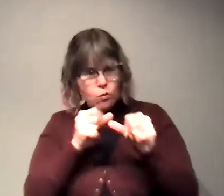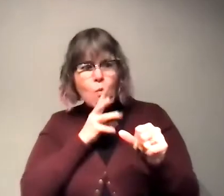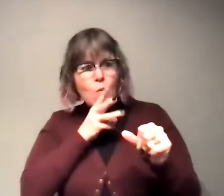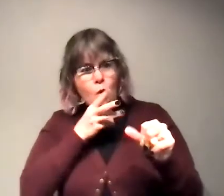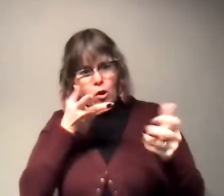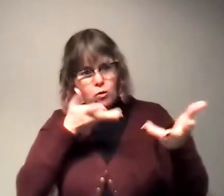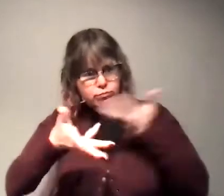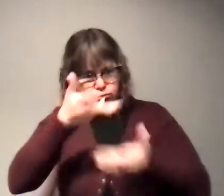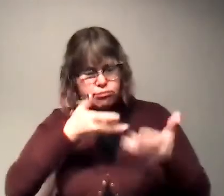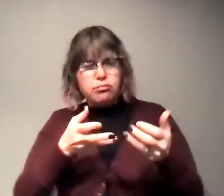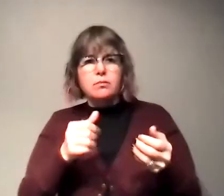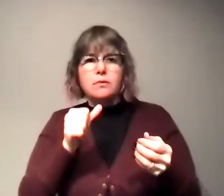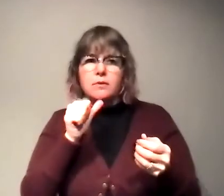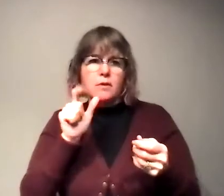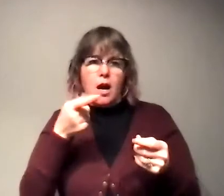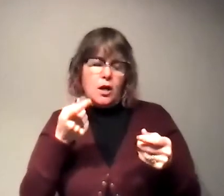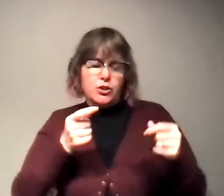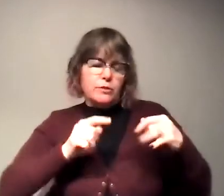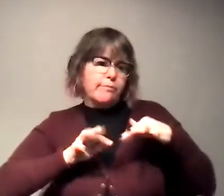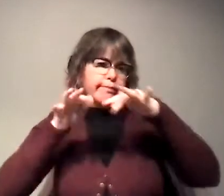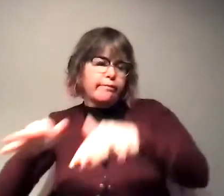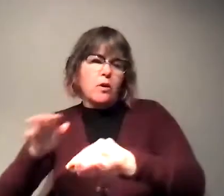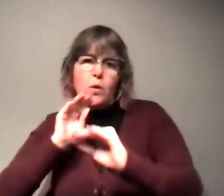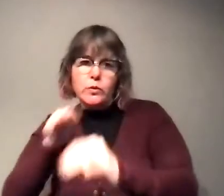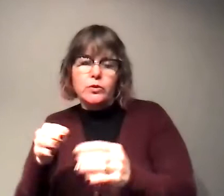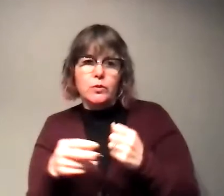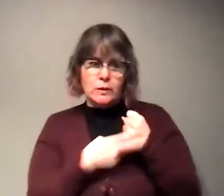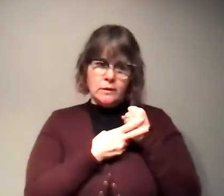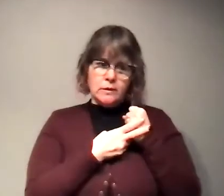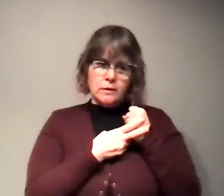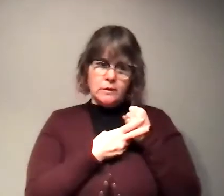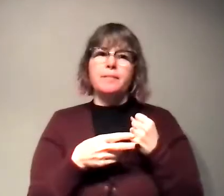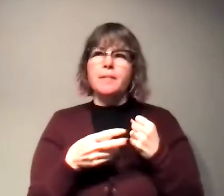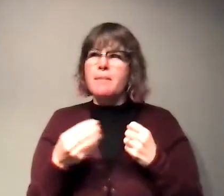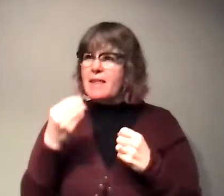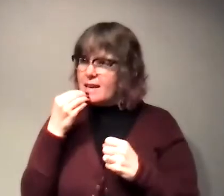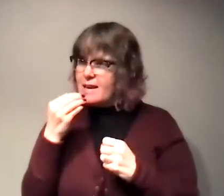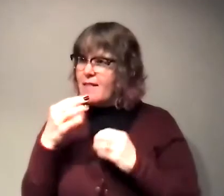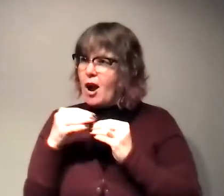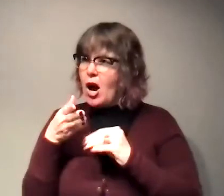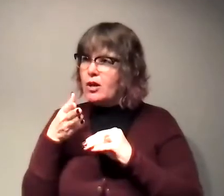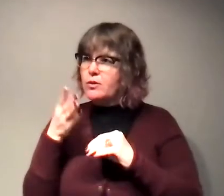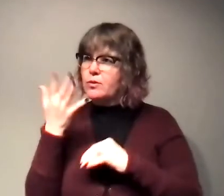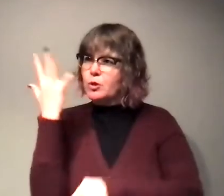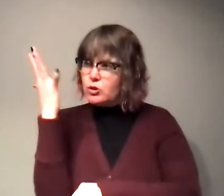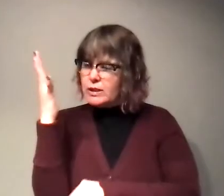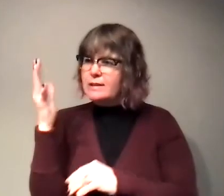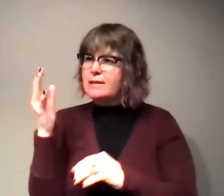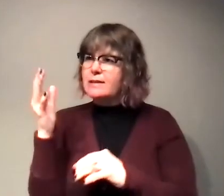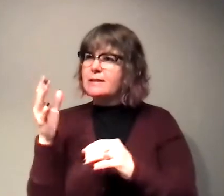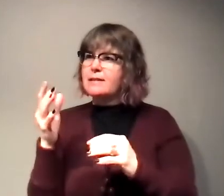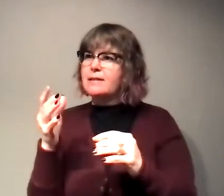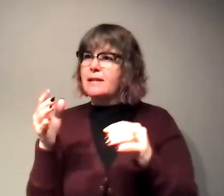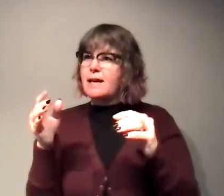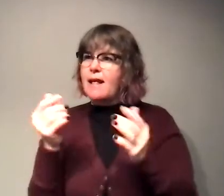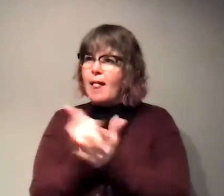water around and not just tossing it out into the ocean. But they eat the cottonwoods that help keep the streams stable.